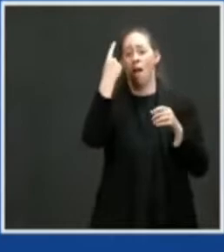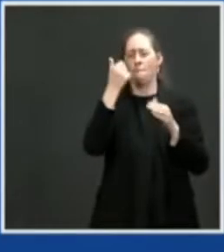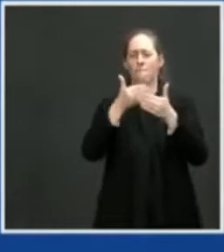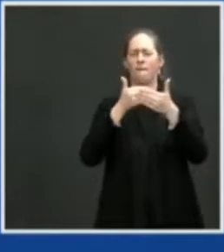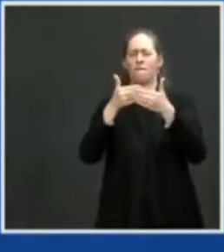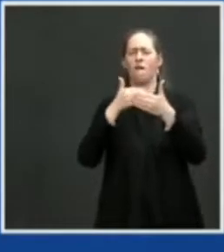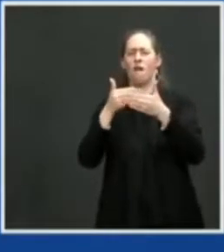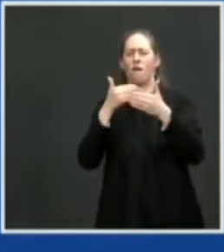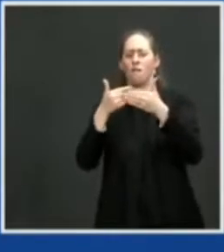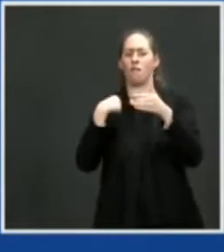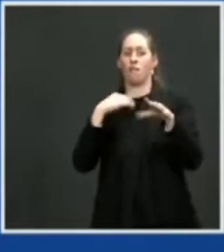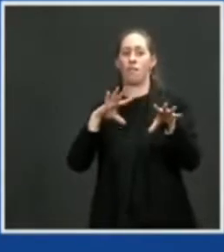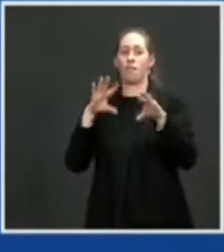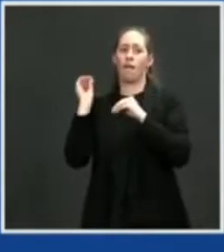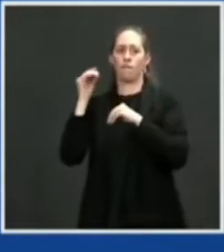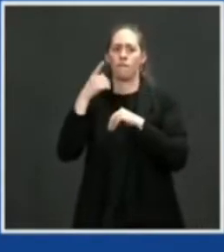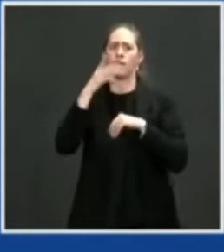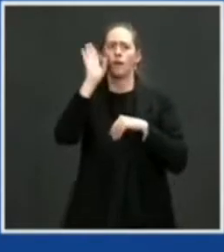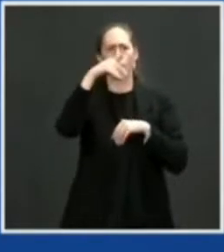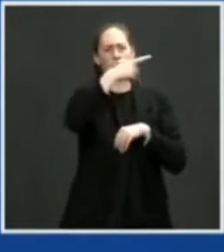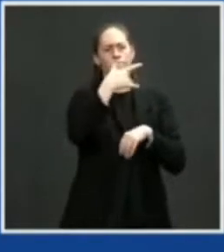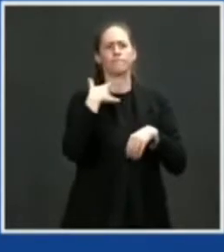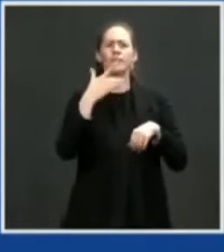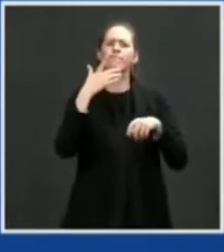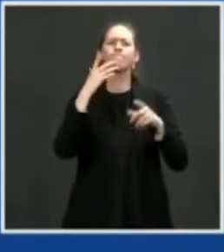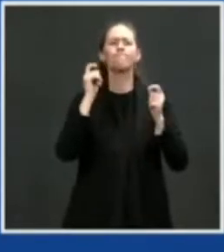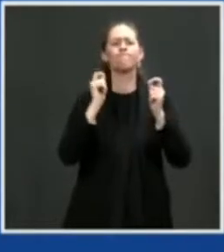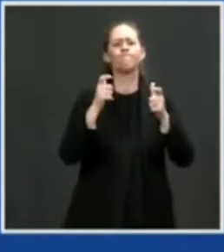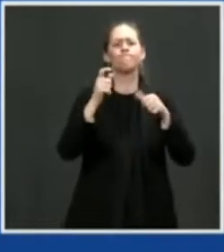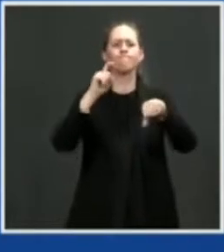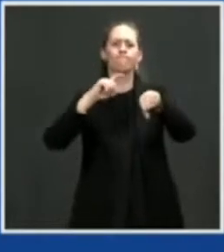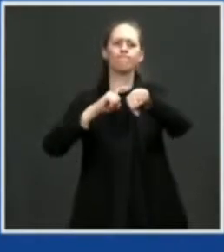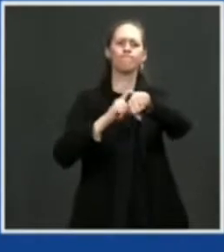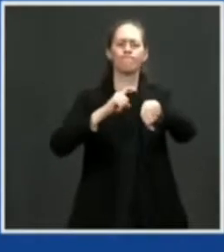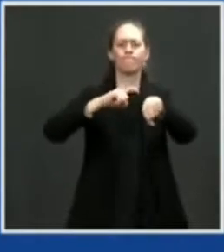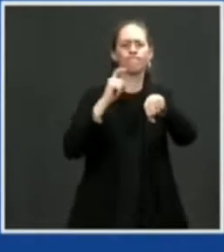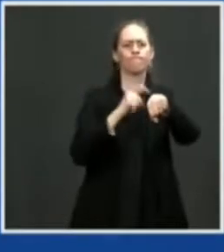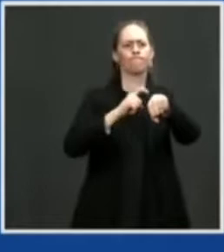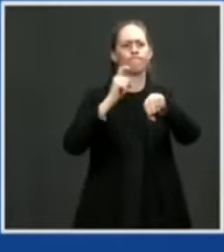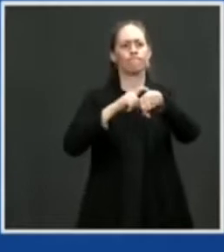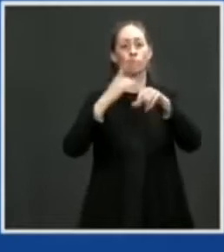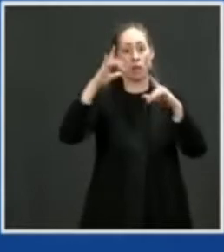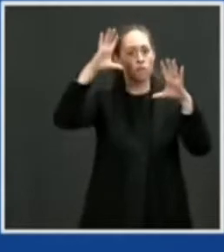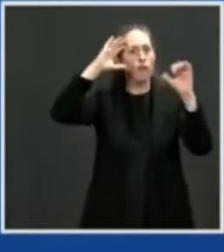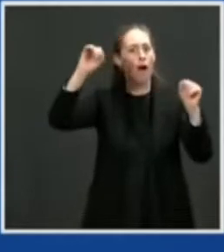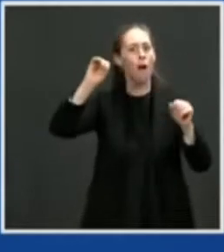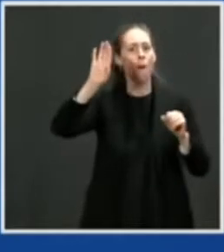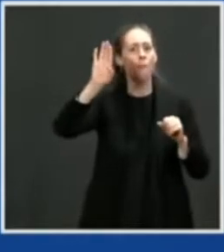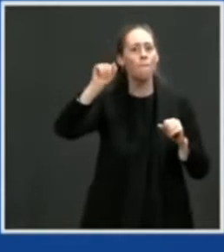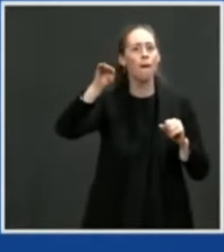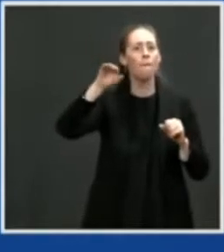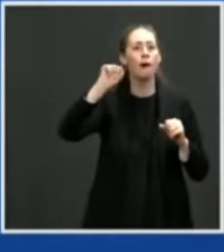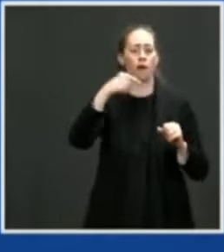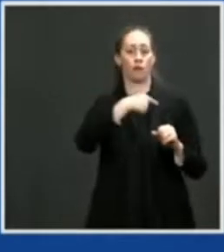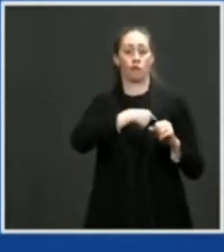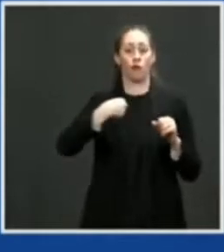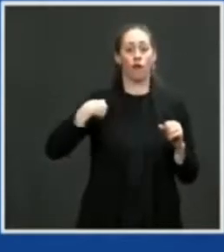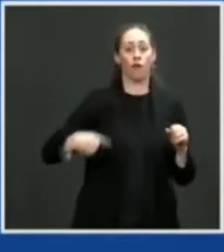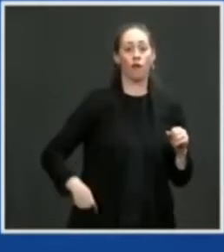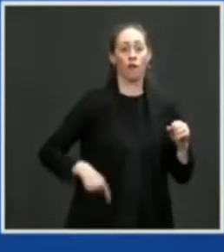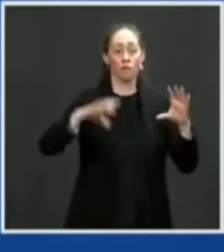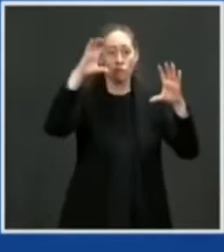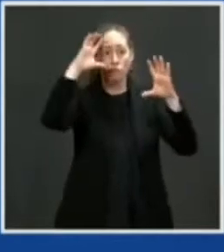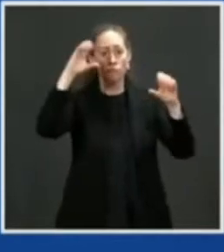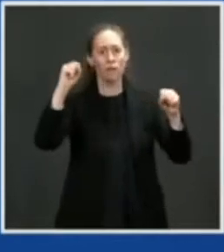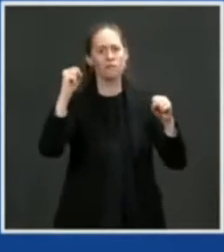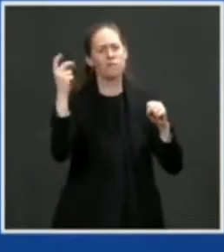leader had. Allegedly. Because President Obama and the Chinese President Hu decided we